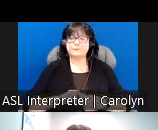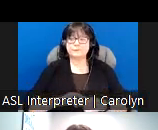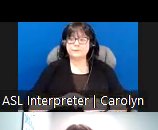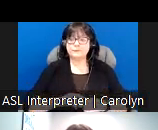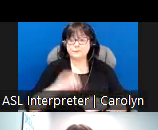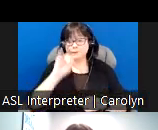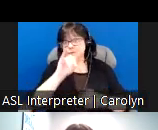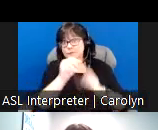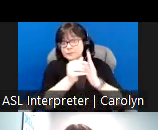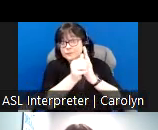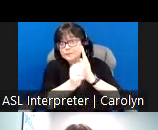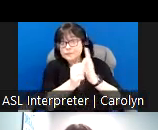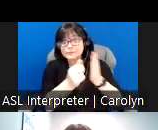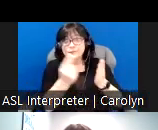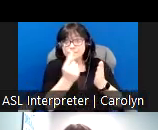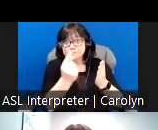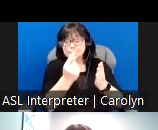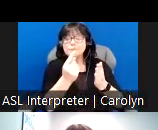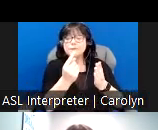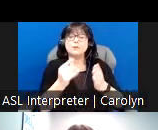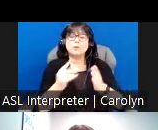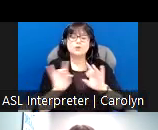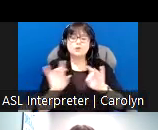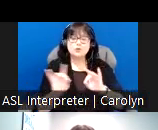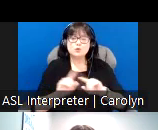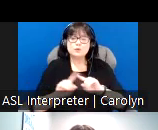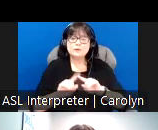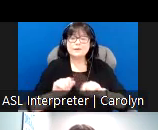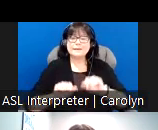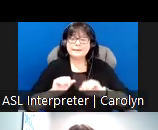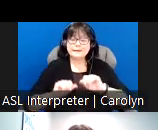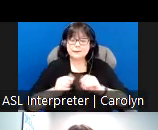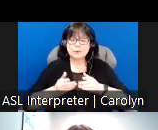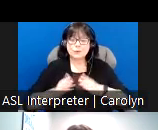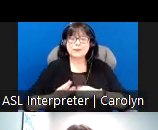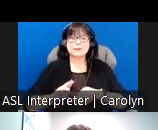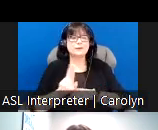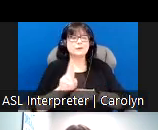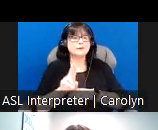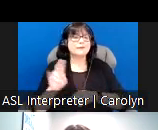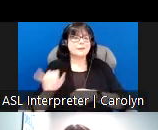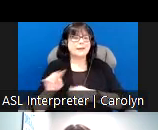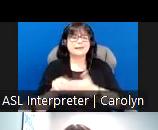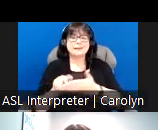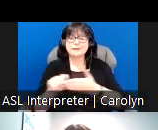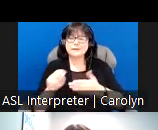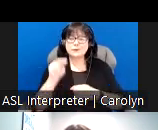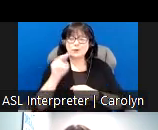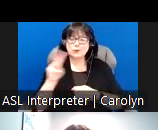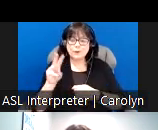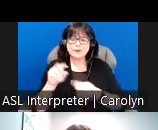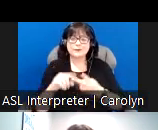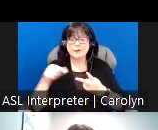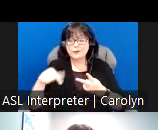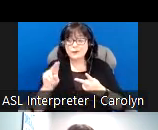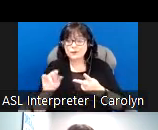they'll start choosing some assessment activities from the Literacy Northwest and the Quill, which you can get online.